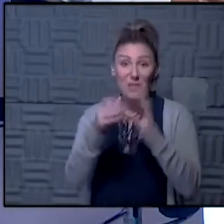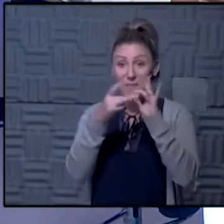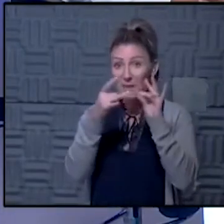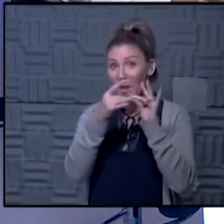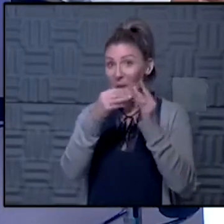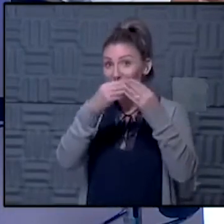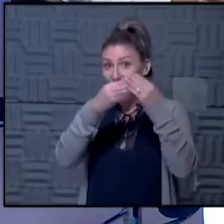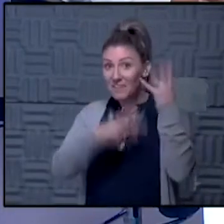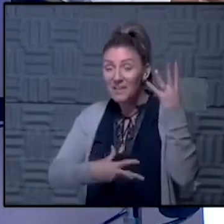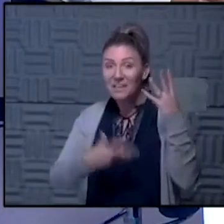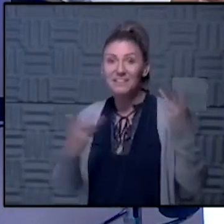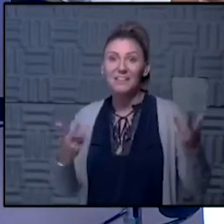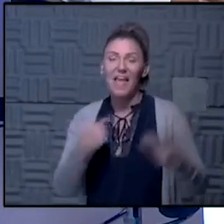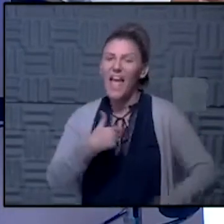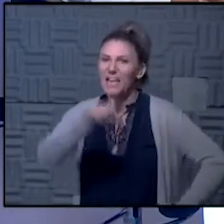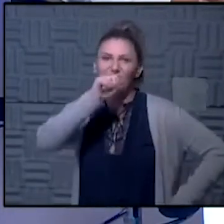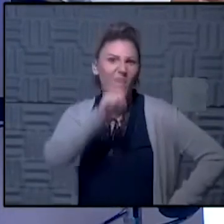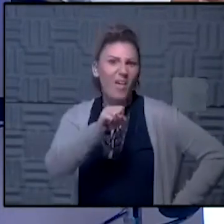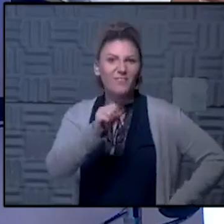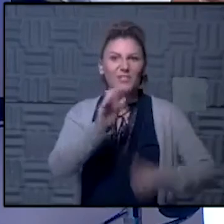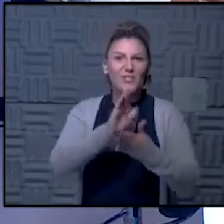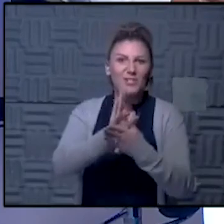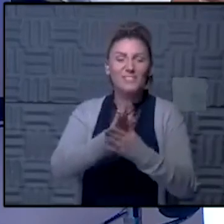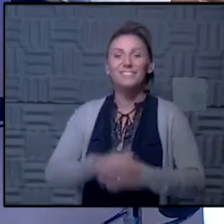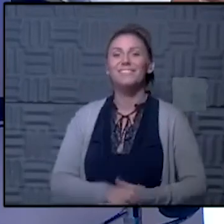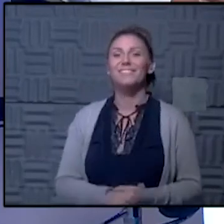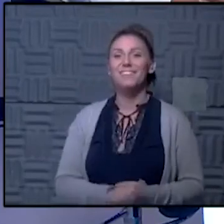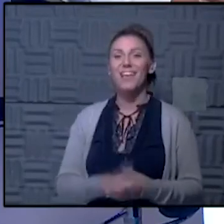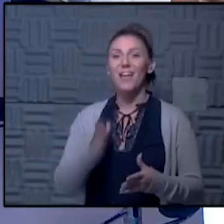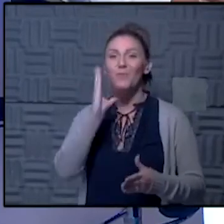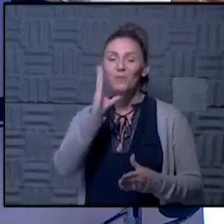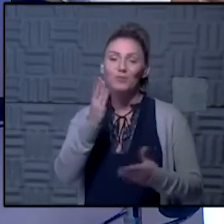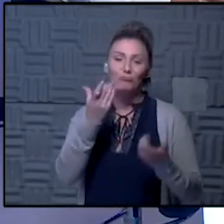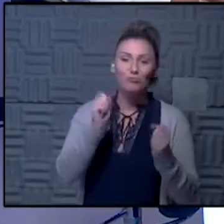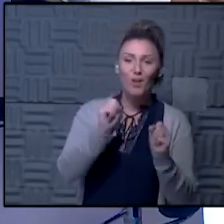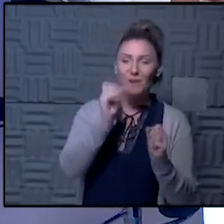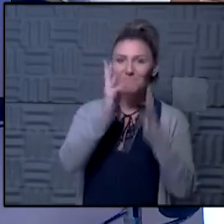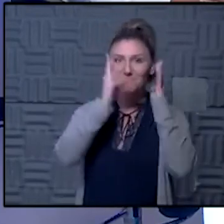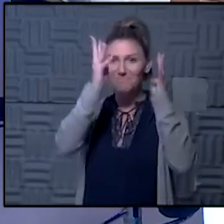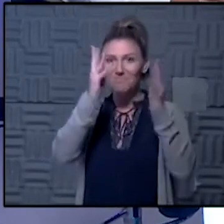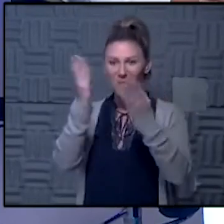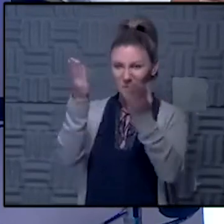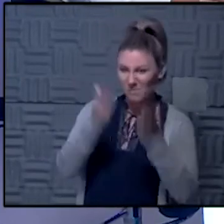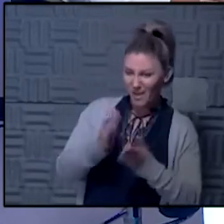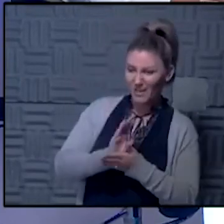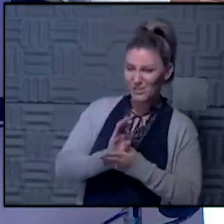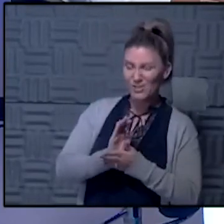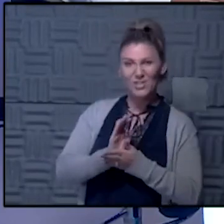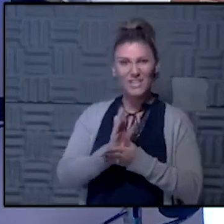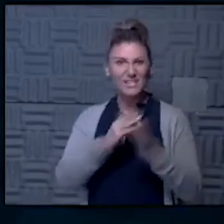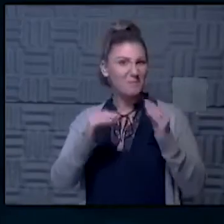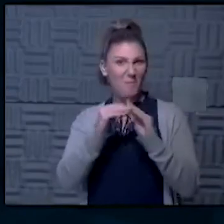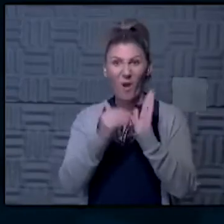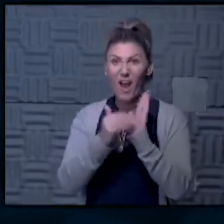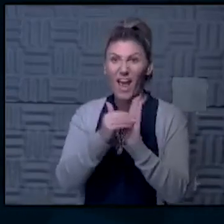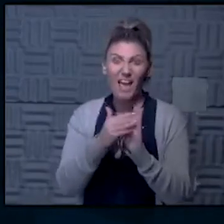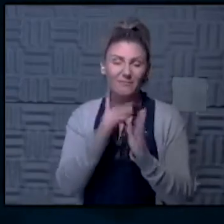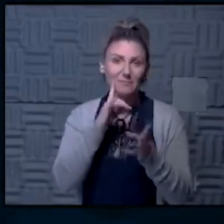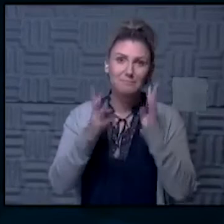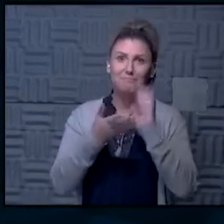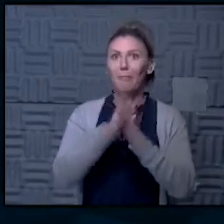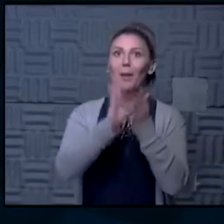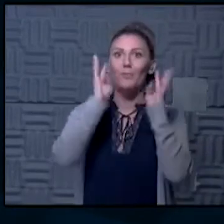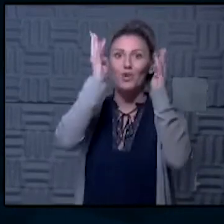on the slides are, I love the cheese. So I'll try to come up with ways to bring cheese into the picture more often. I don't know. I'll have to get